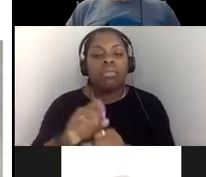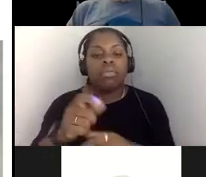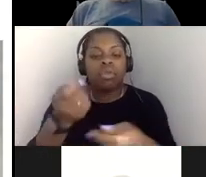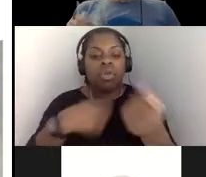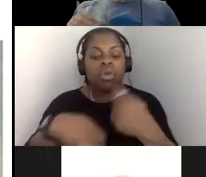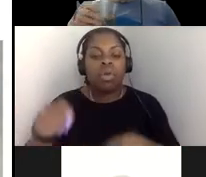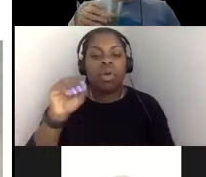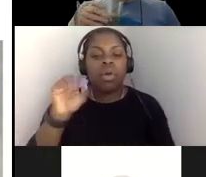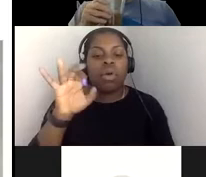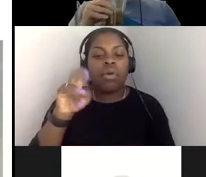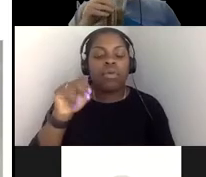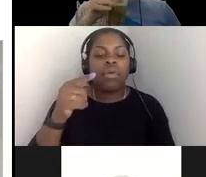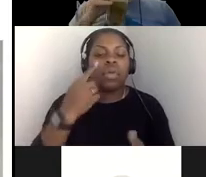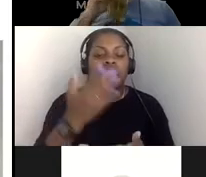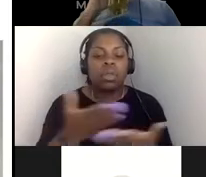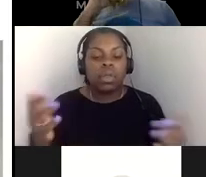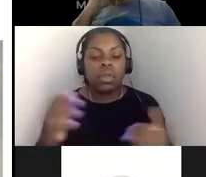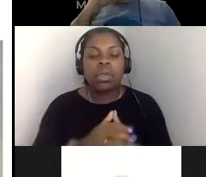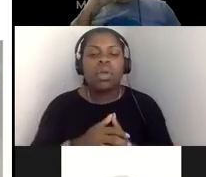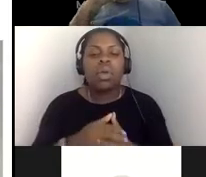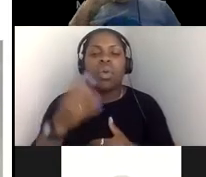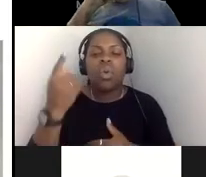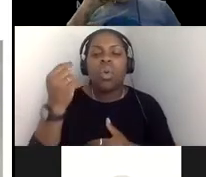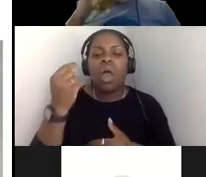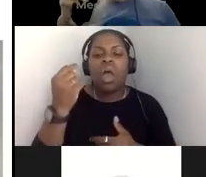are the grievances from electronic monitoring?